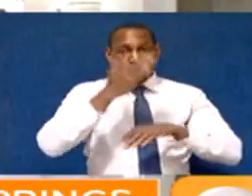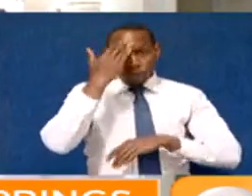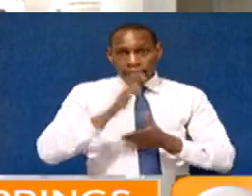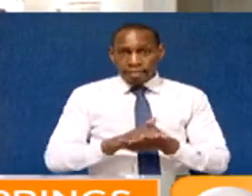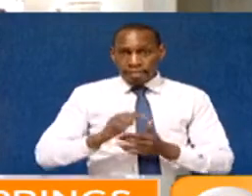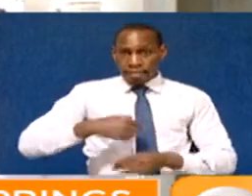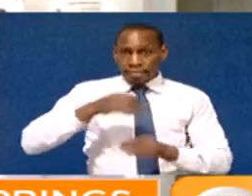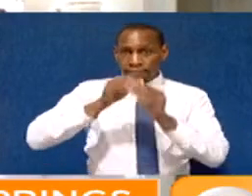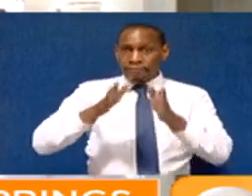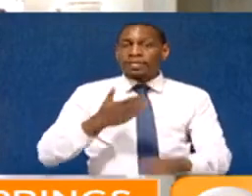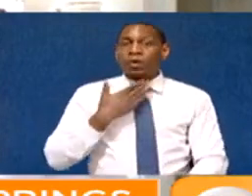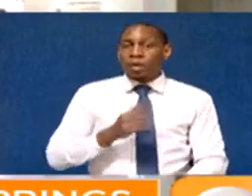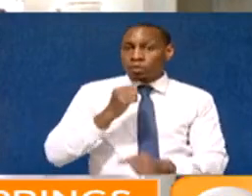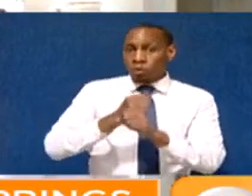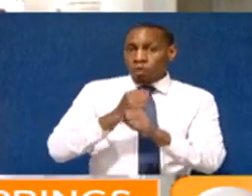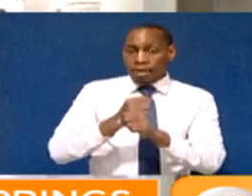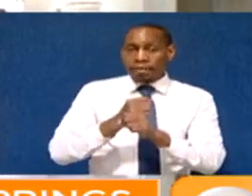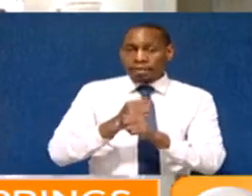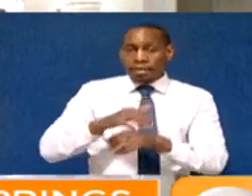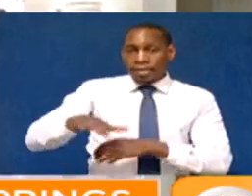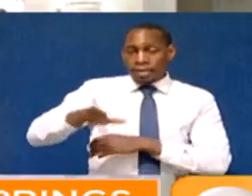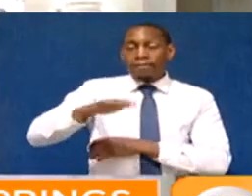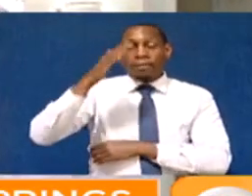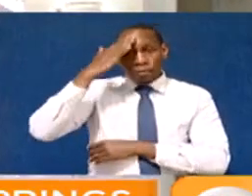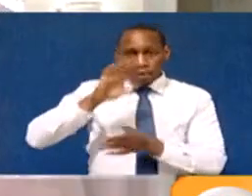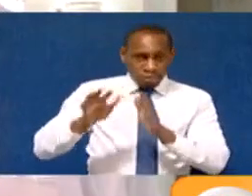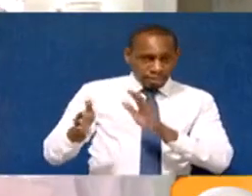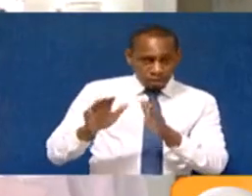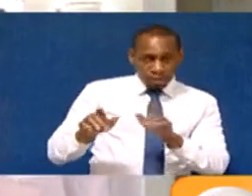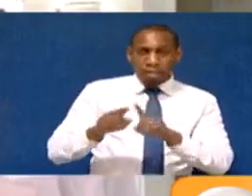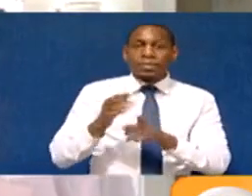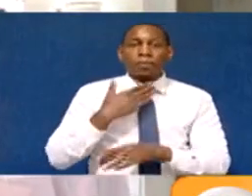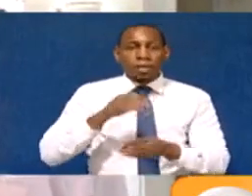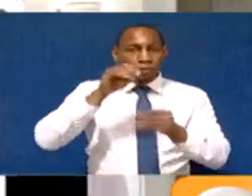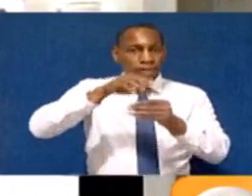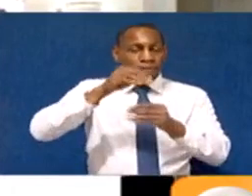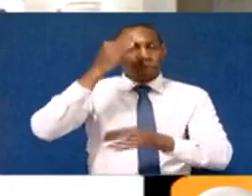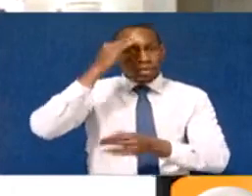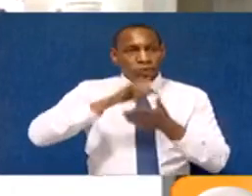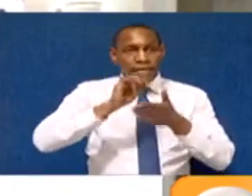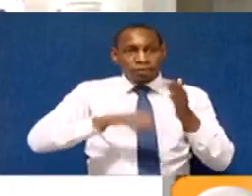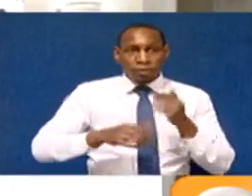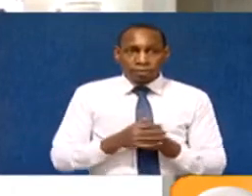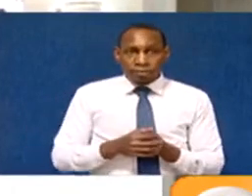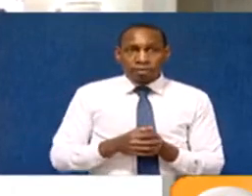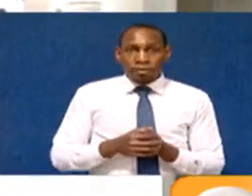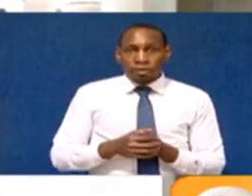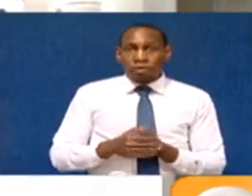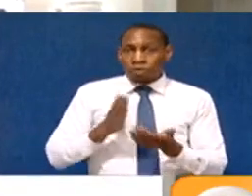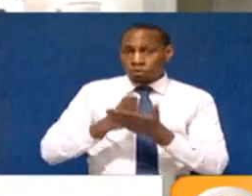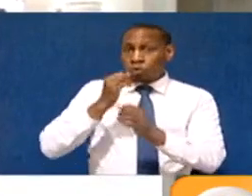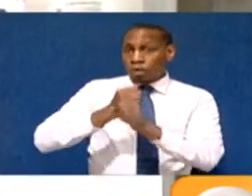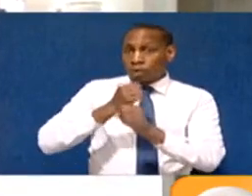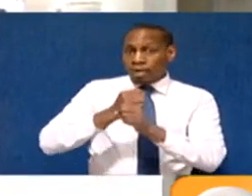an investor, you want to work in a predictable environment. You want to invest knowing that you are